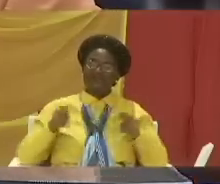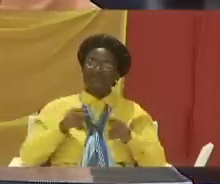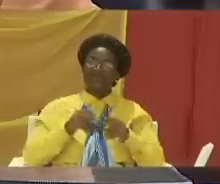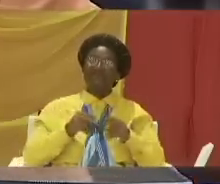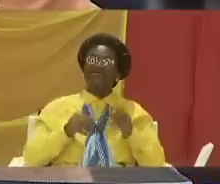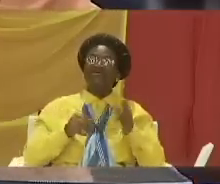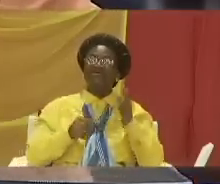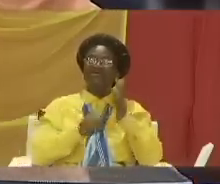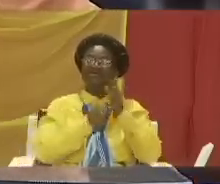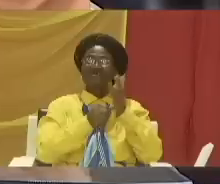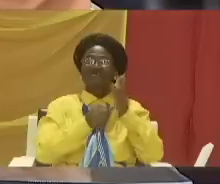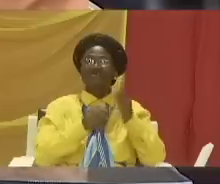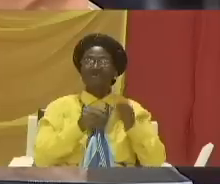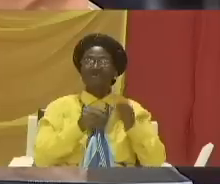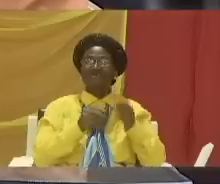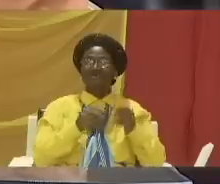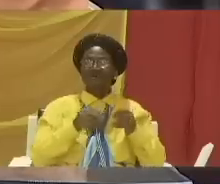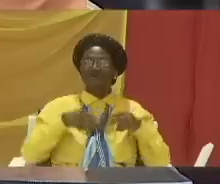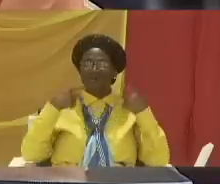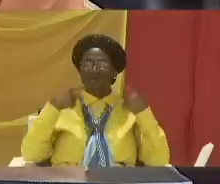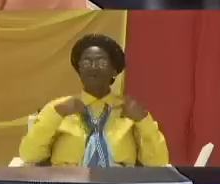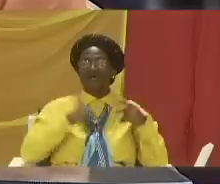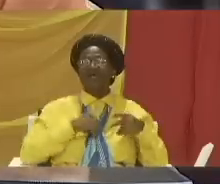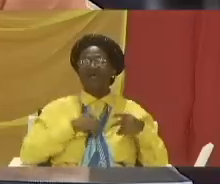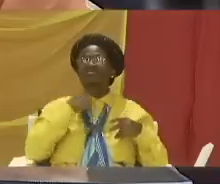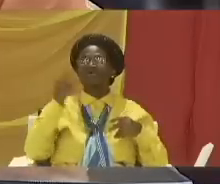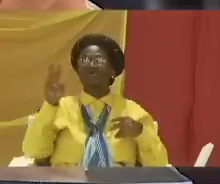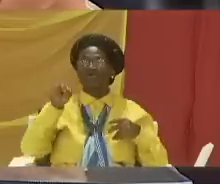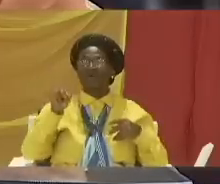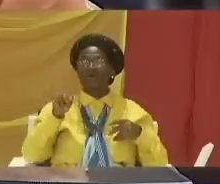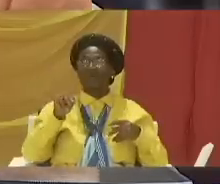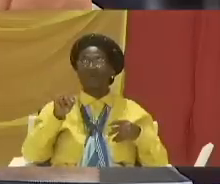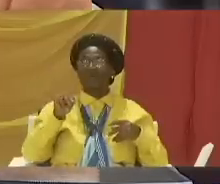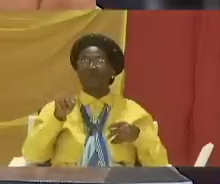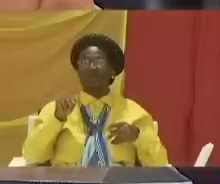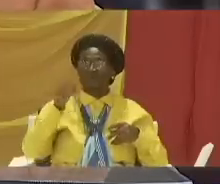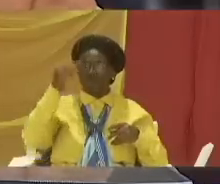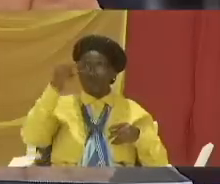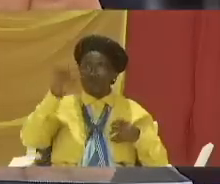a particular time in my ministry,